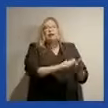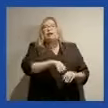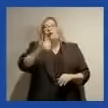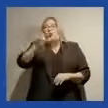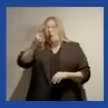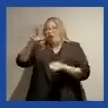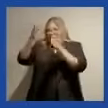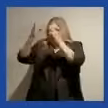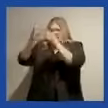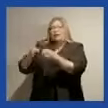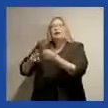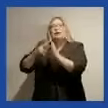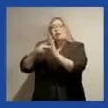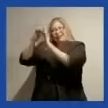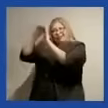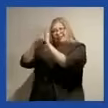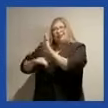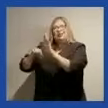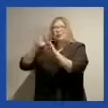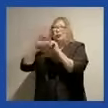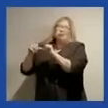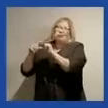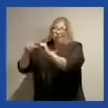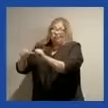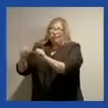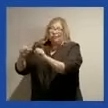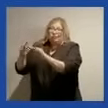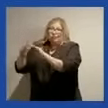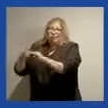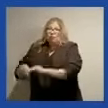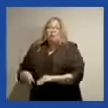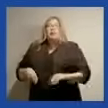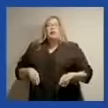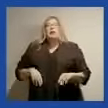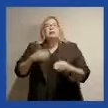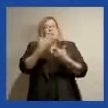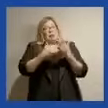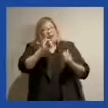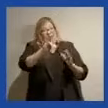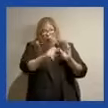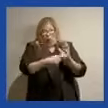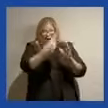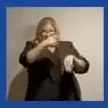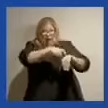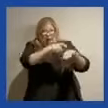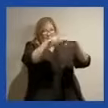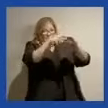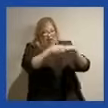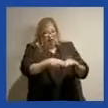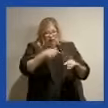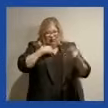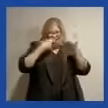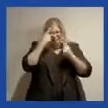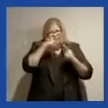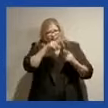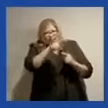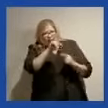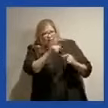familiar. And a lot of those one-time we are considering in the context of how they work into